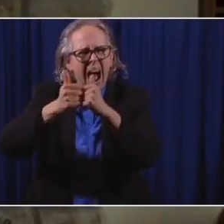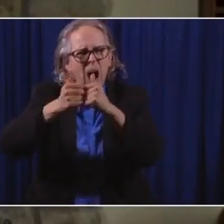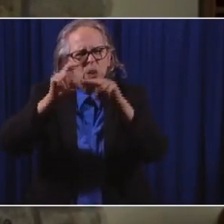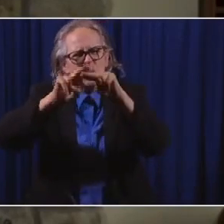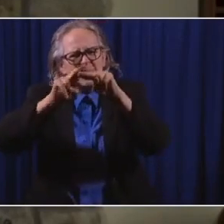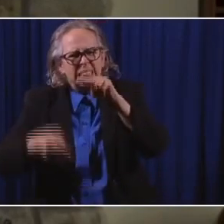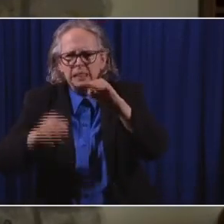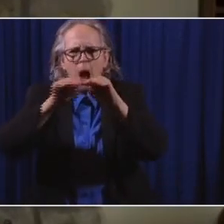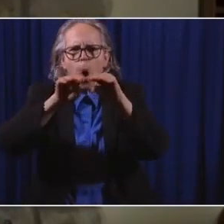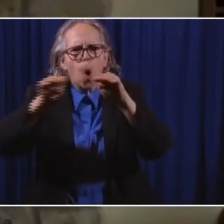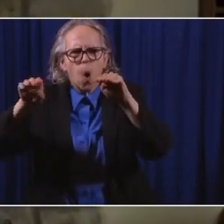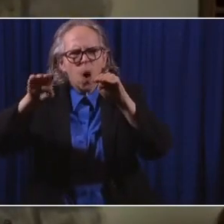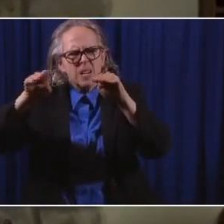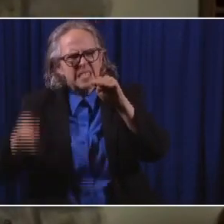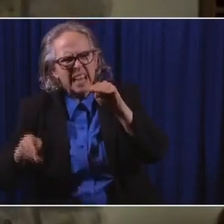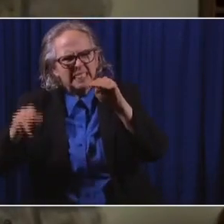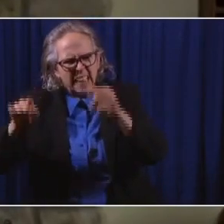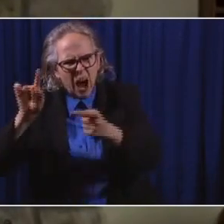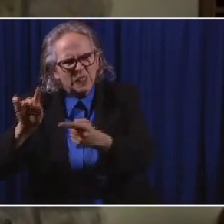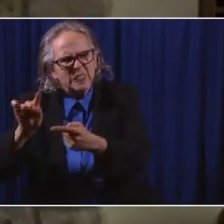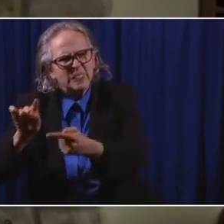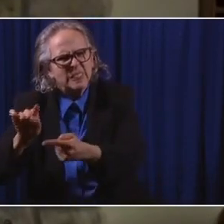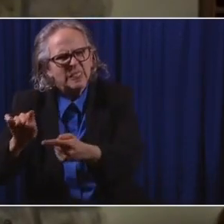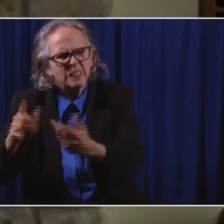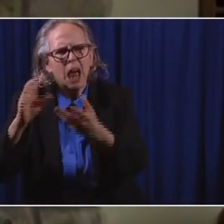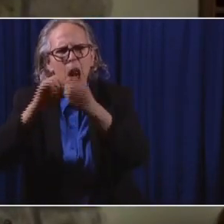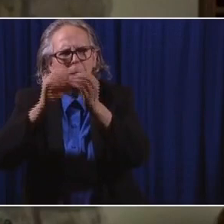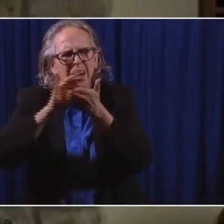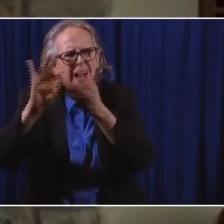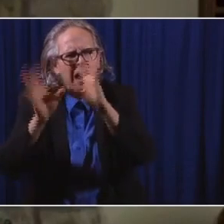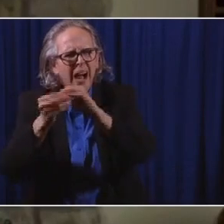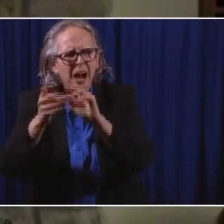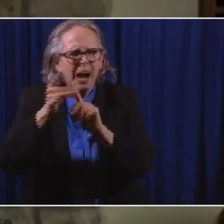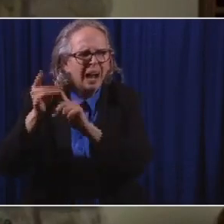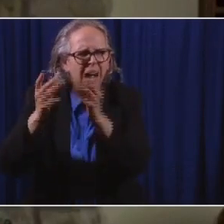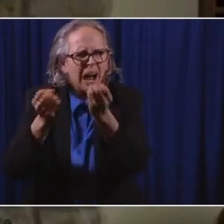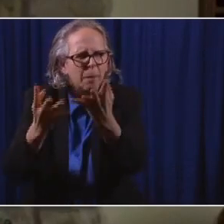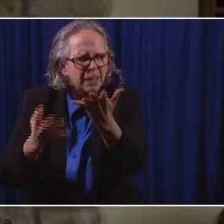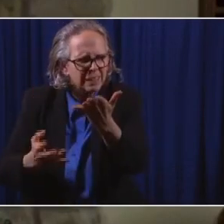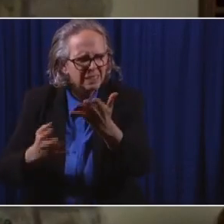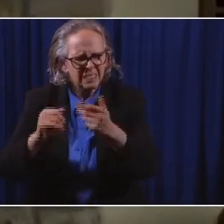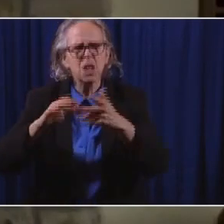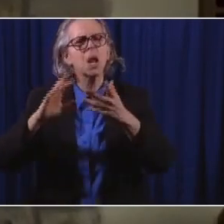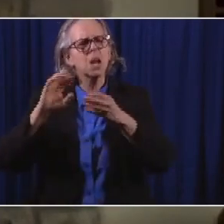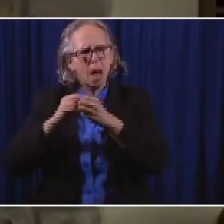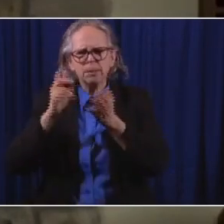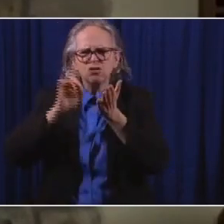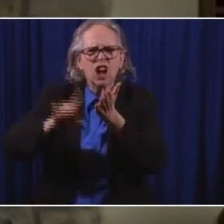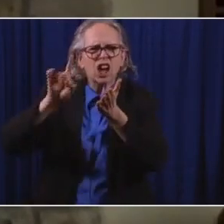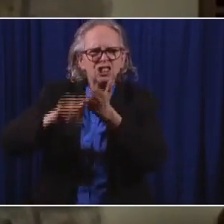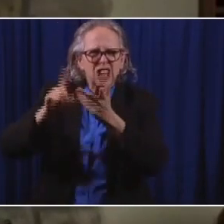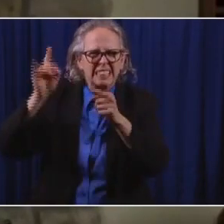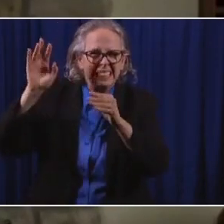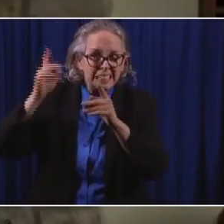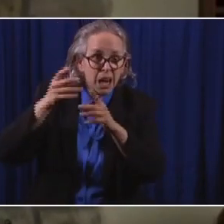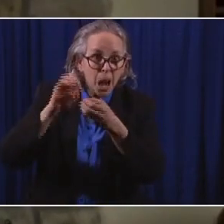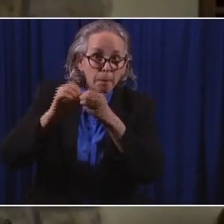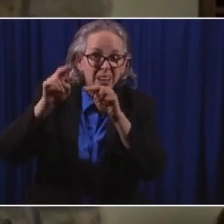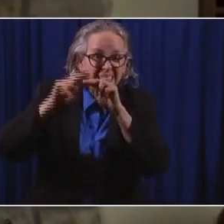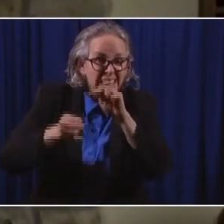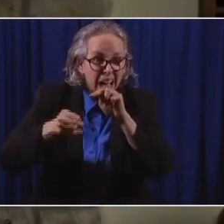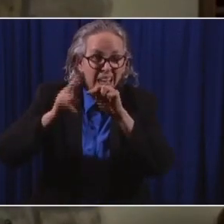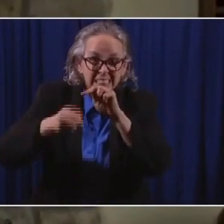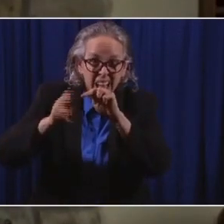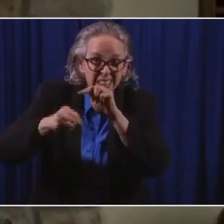down, so that you know, when you look at them every several days, those numbers in the last 2 weeks are going down. There's